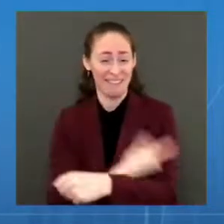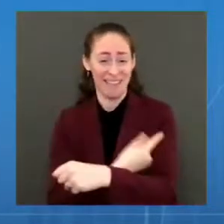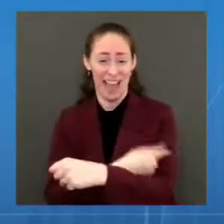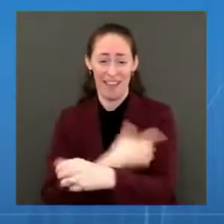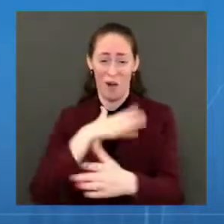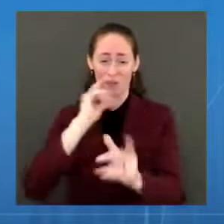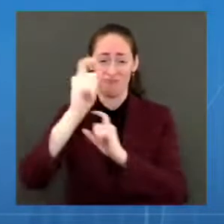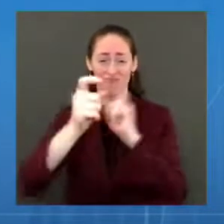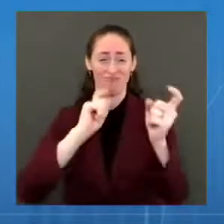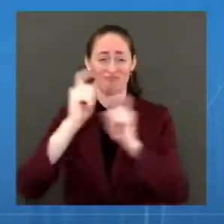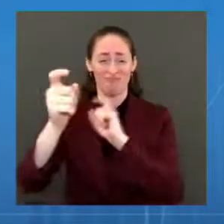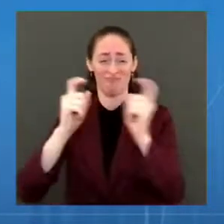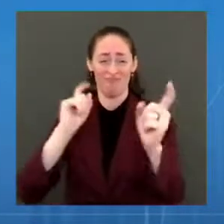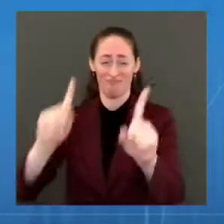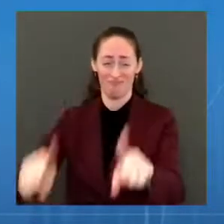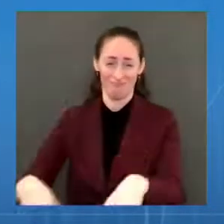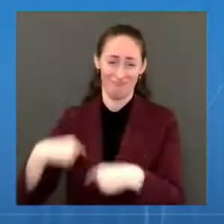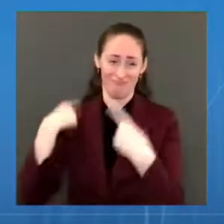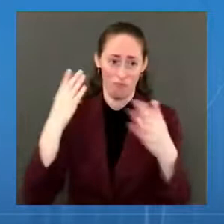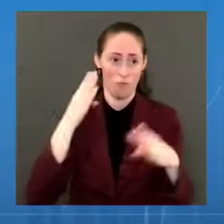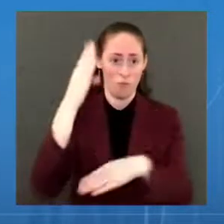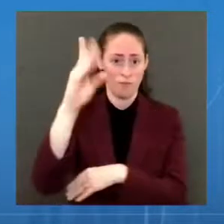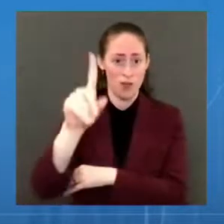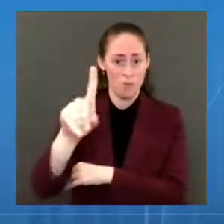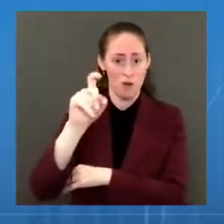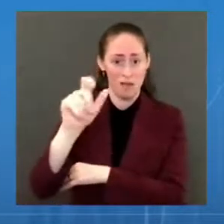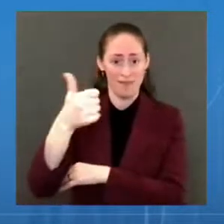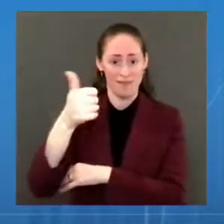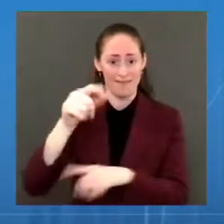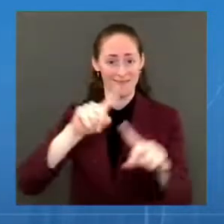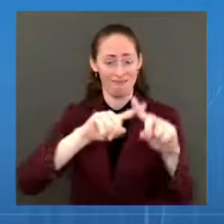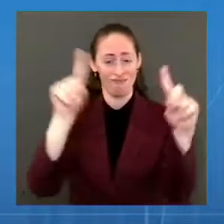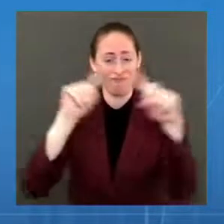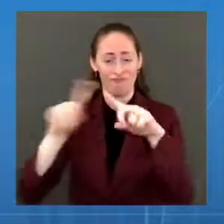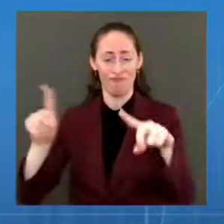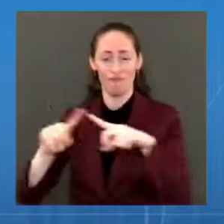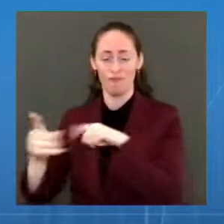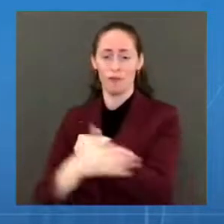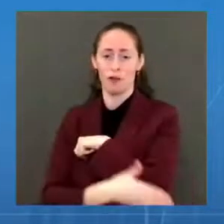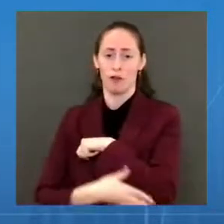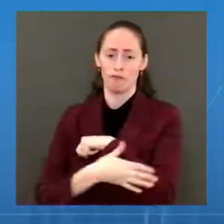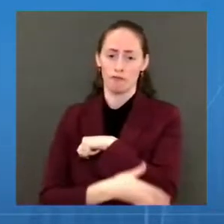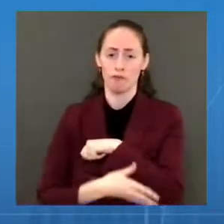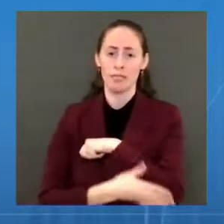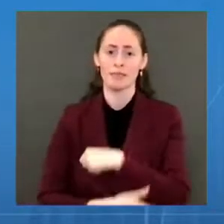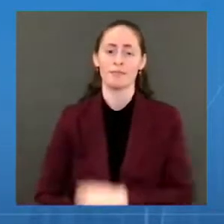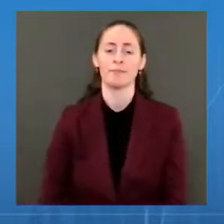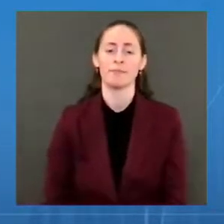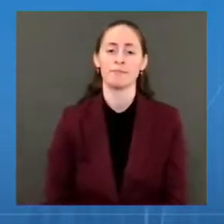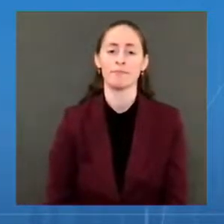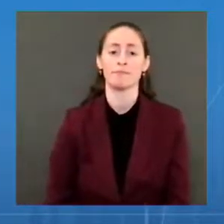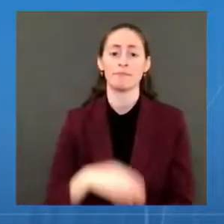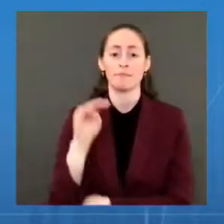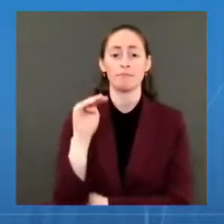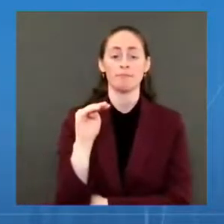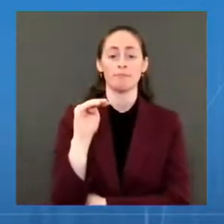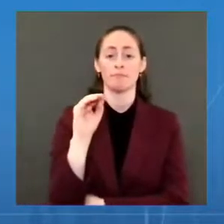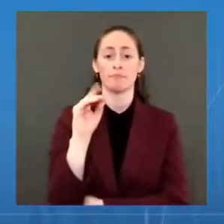Moderna, a couple of weeks ago, was able to accelerate delivery at a fair price